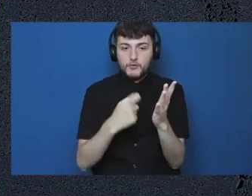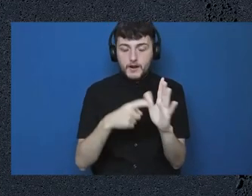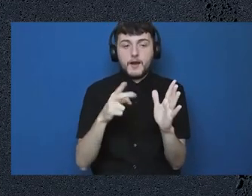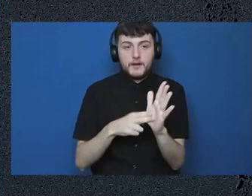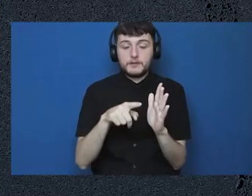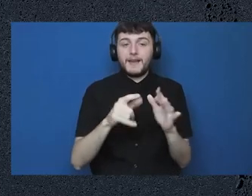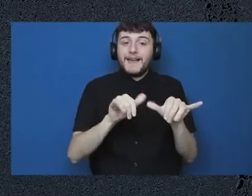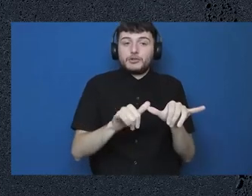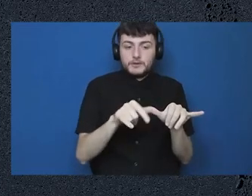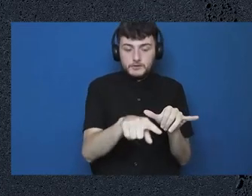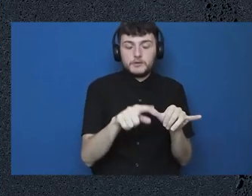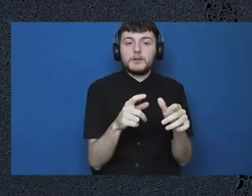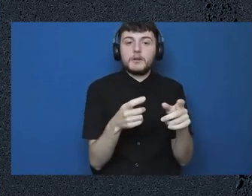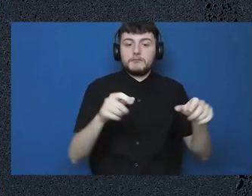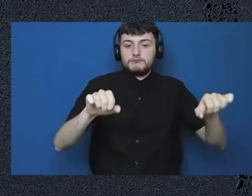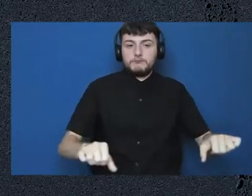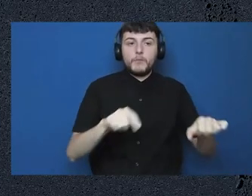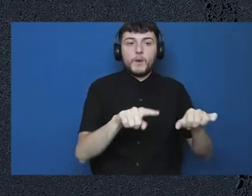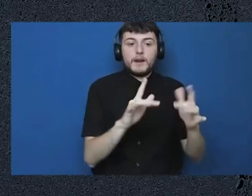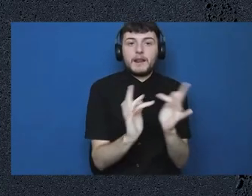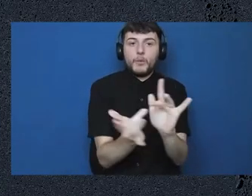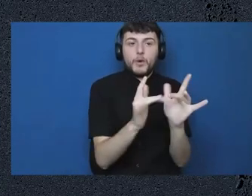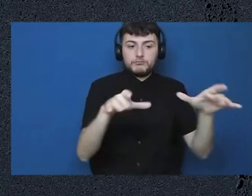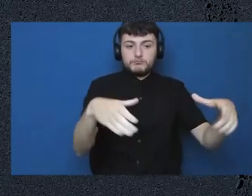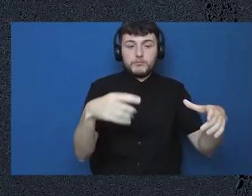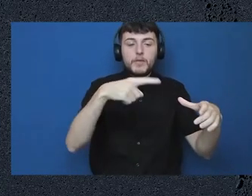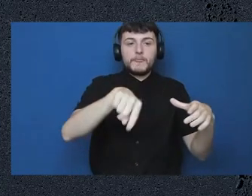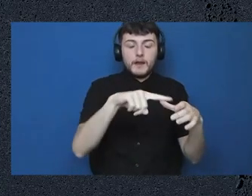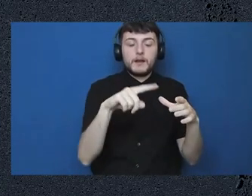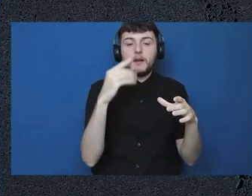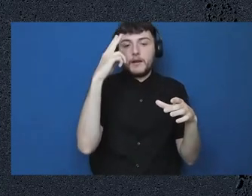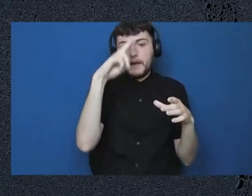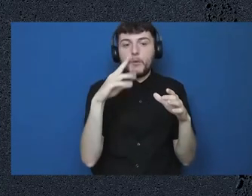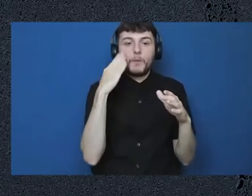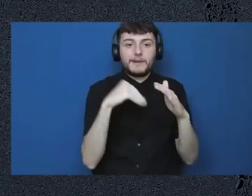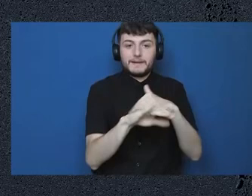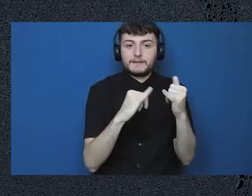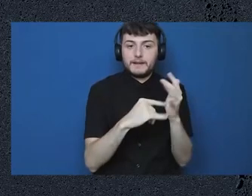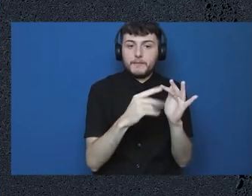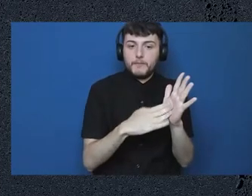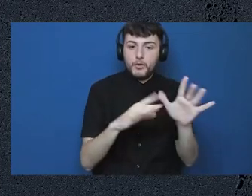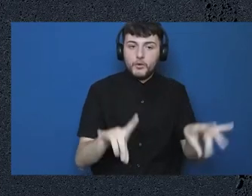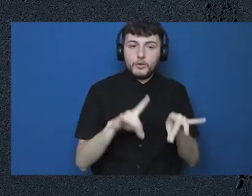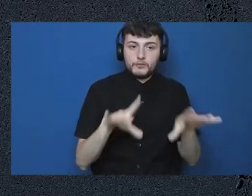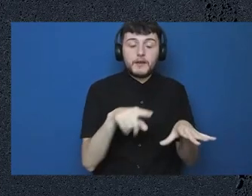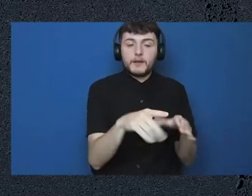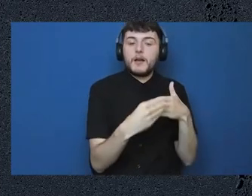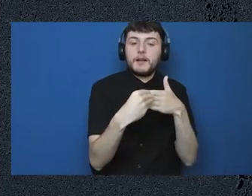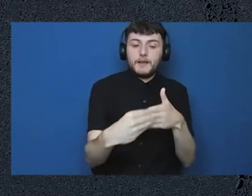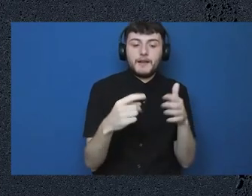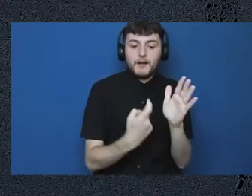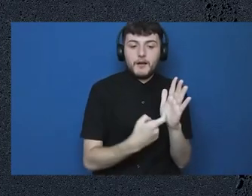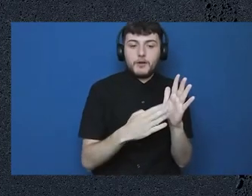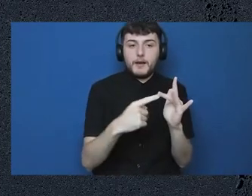just absolutely fantastic in Australia called Women in STEM Australia. And she co-leads here in Melbourne at RMIT